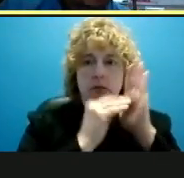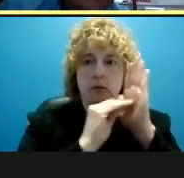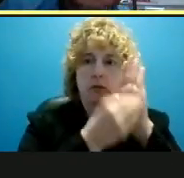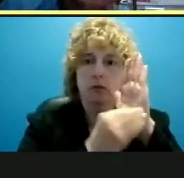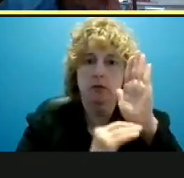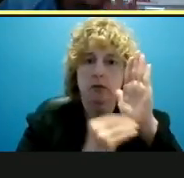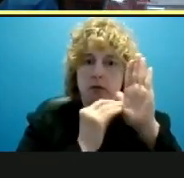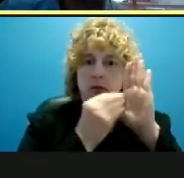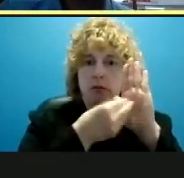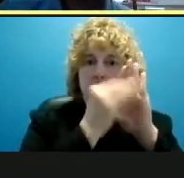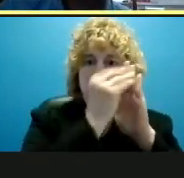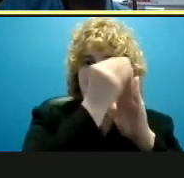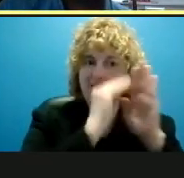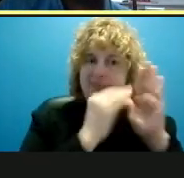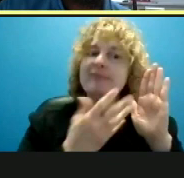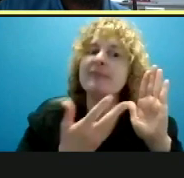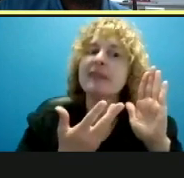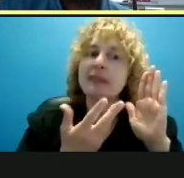Next, please.